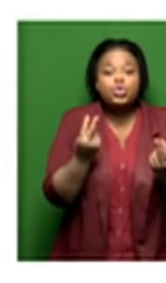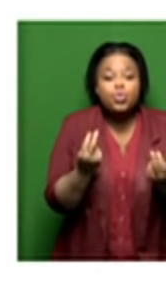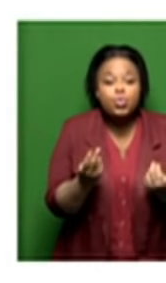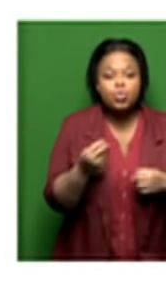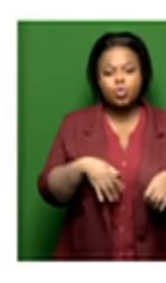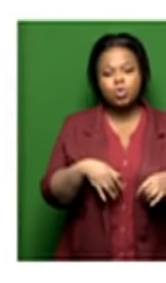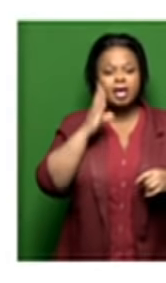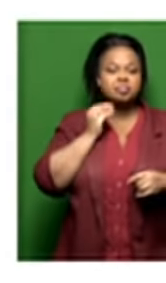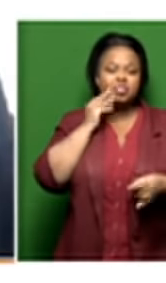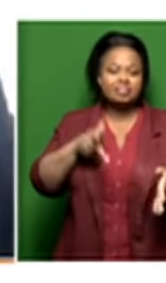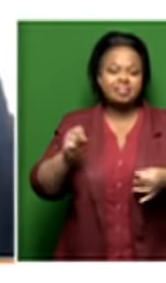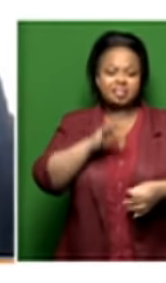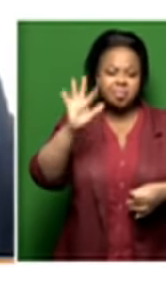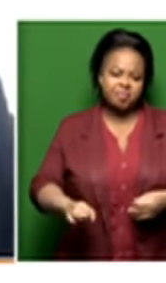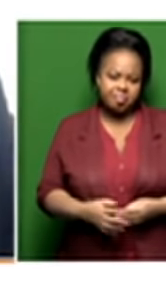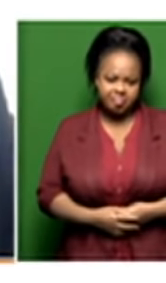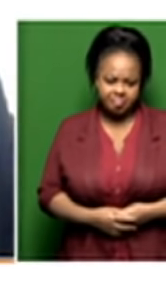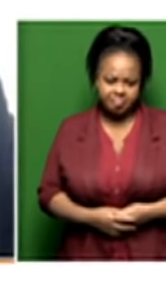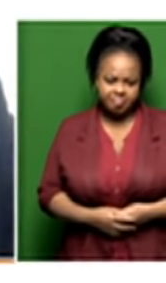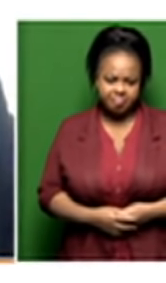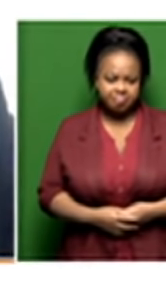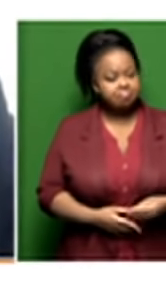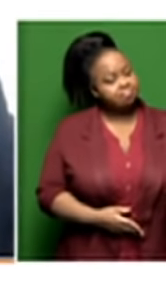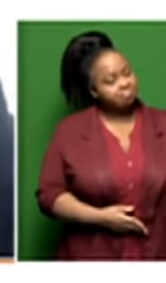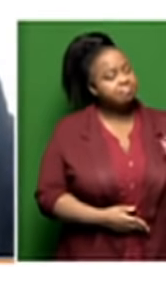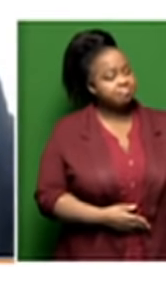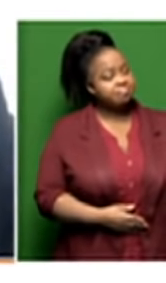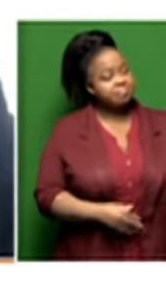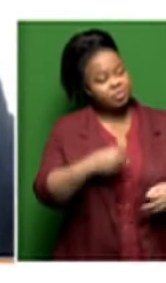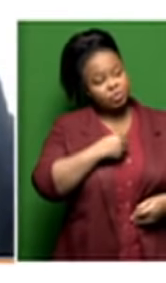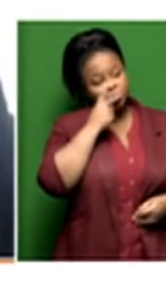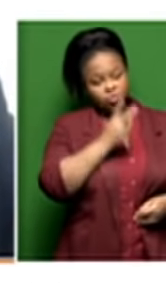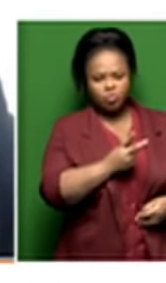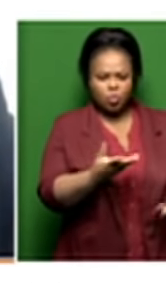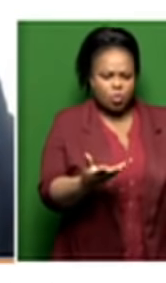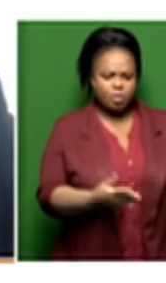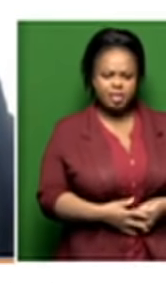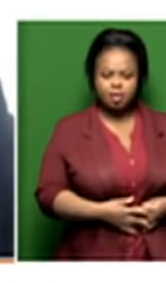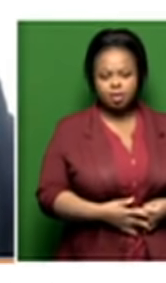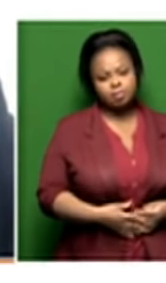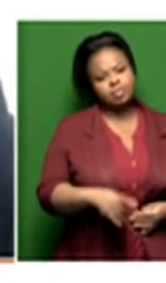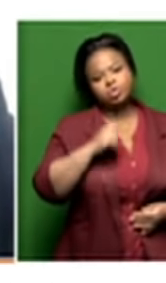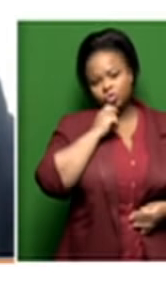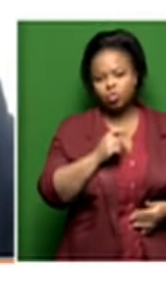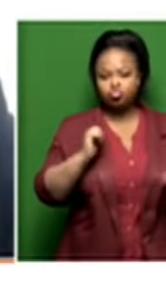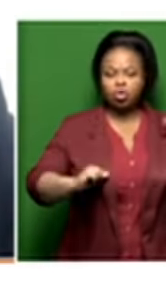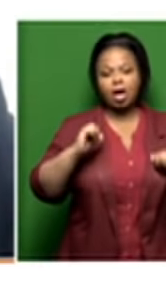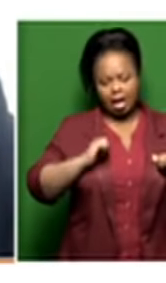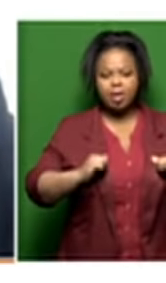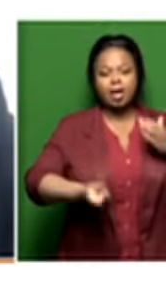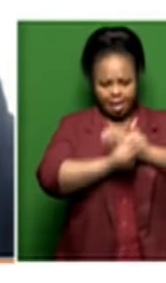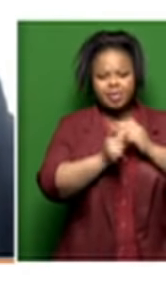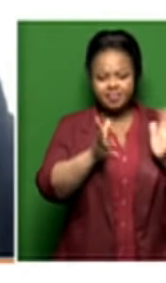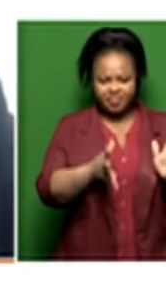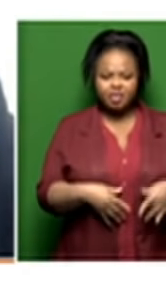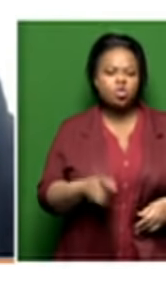Africa. And of course, Ralph, as we saw, it wasn't, without any pushback, of